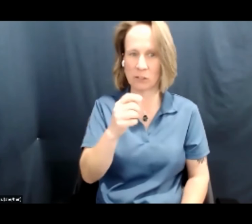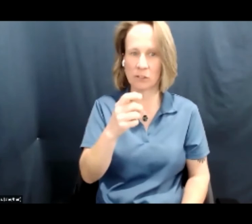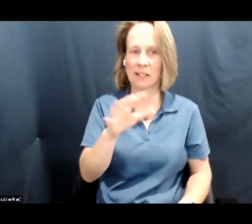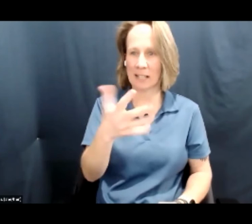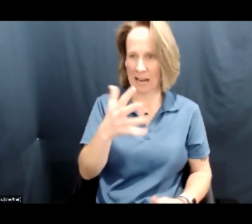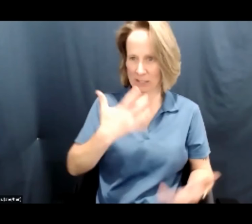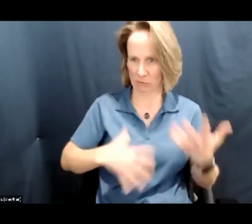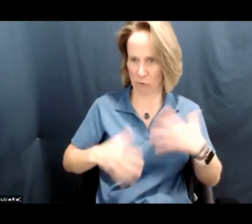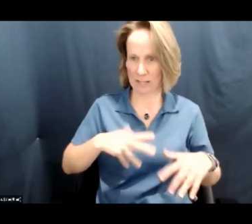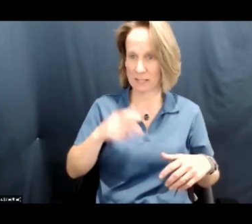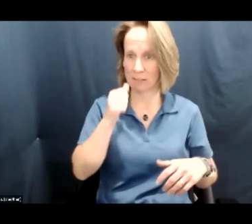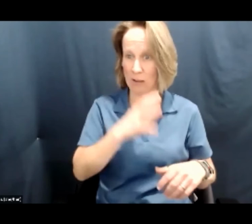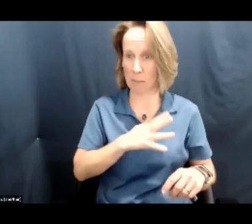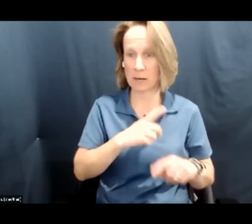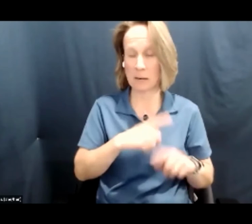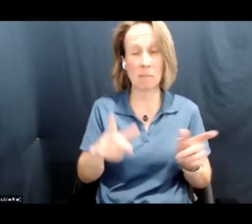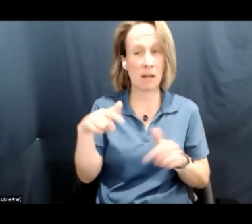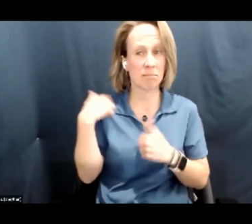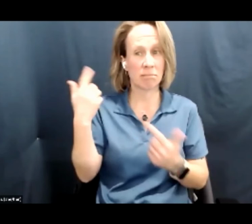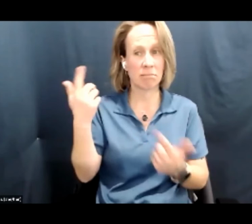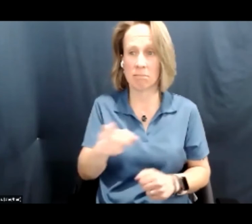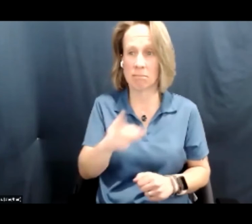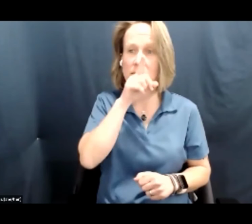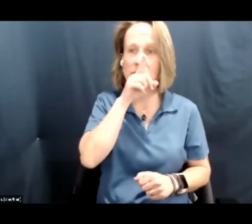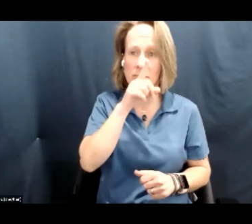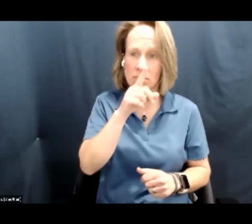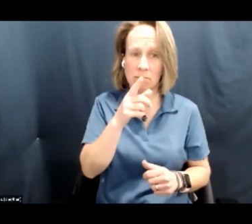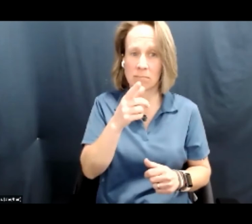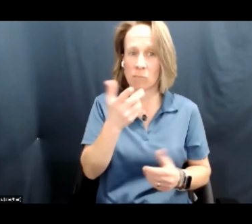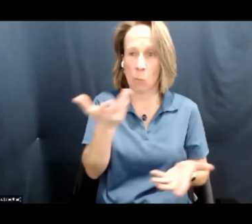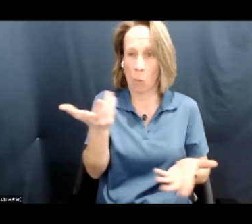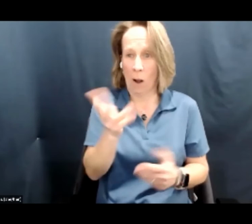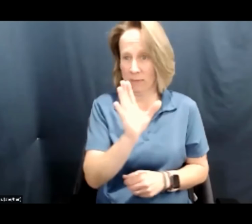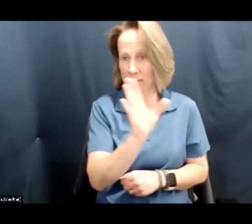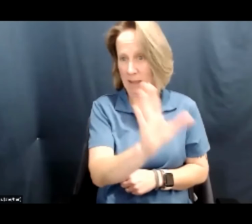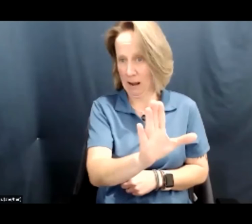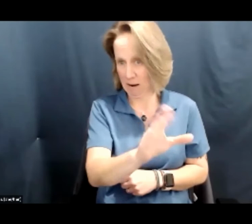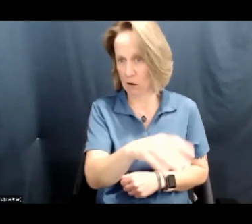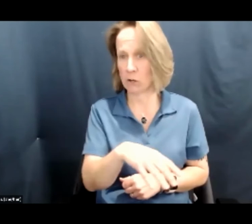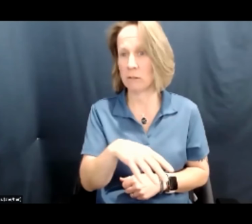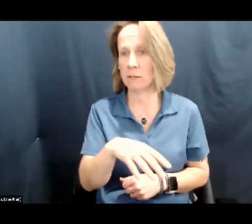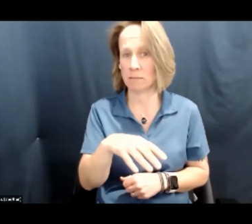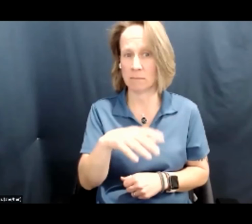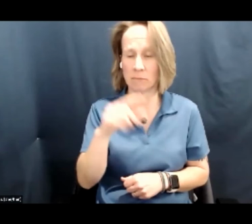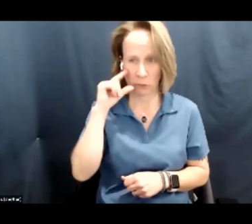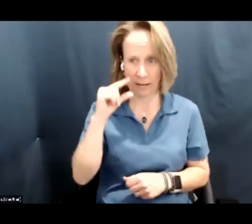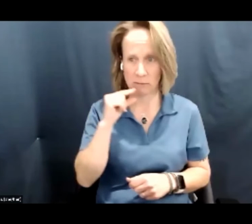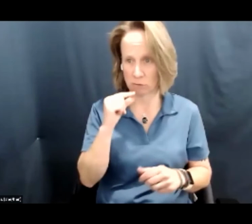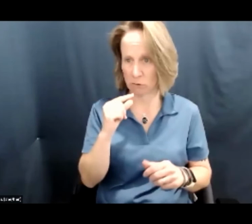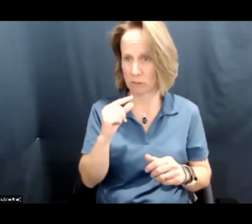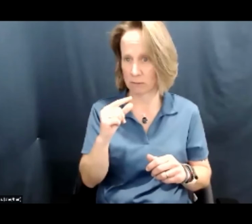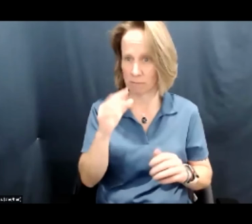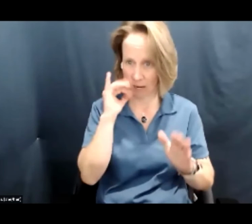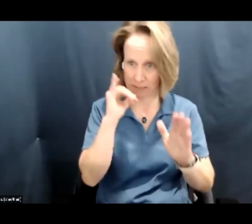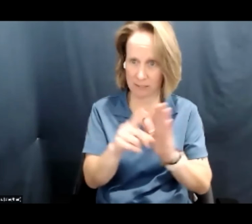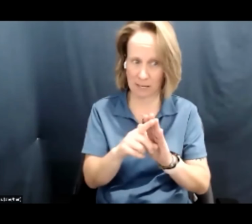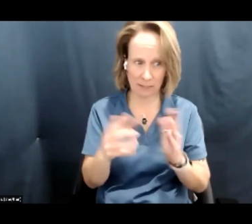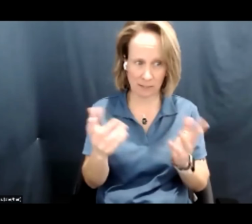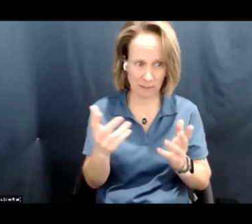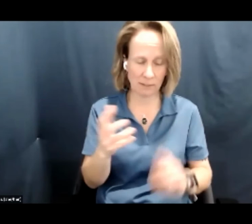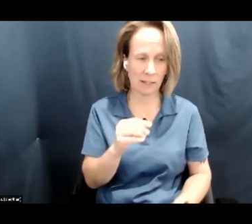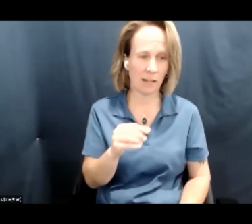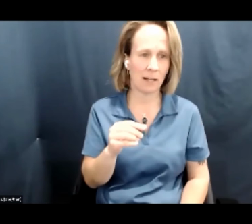also never made a statement about their gender identity. And then we also have Zayn and